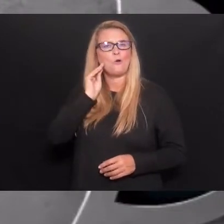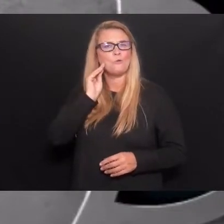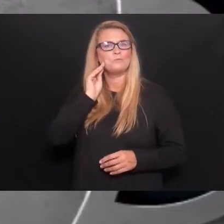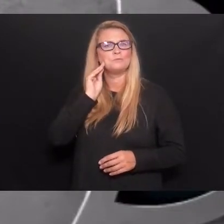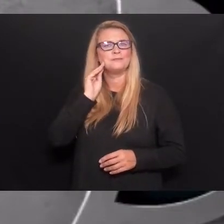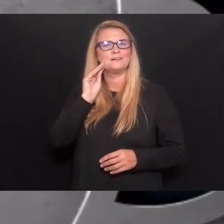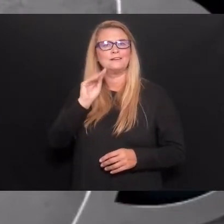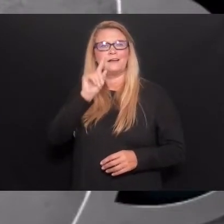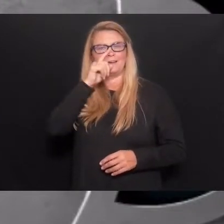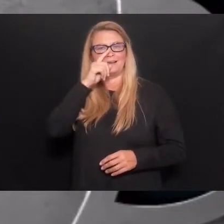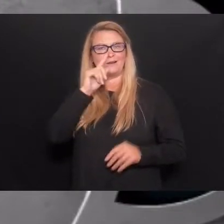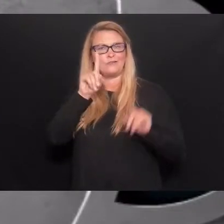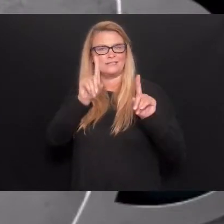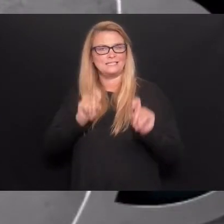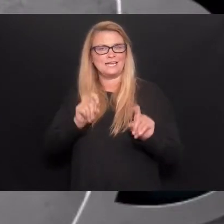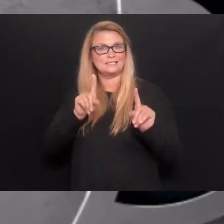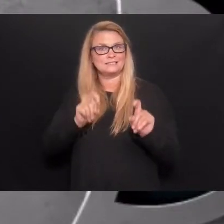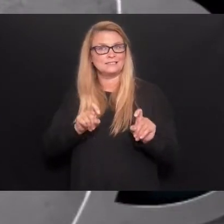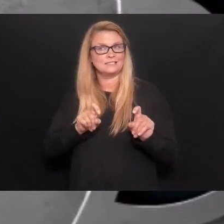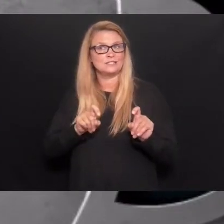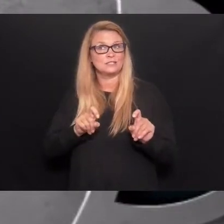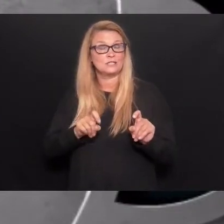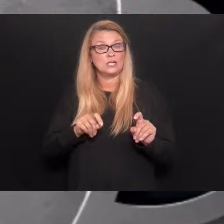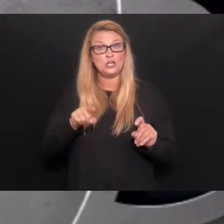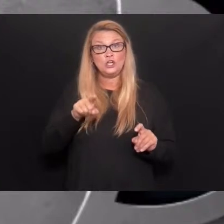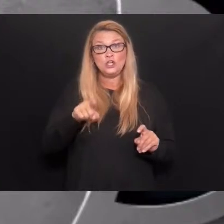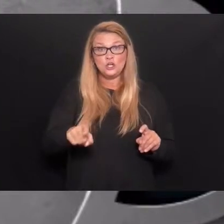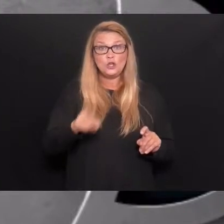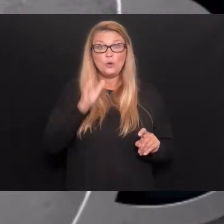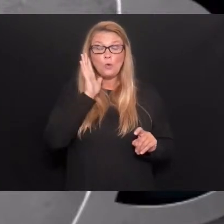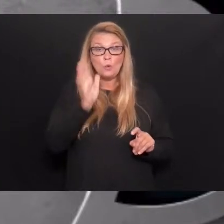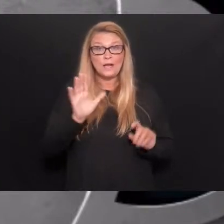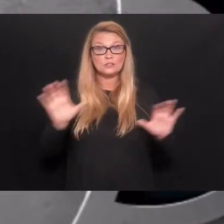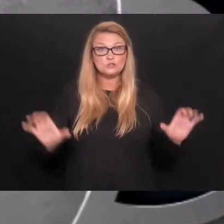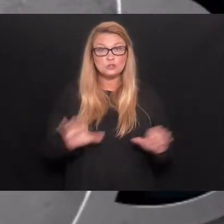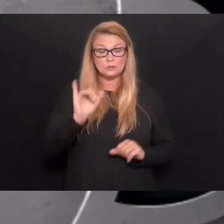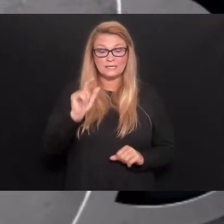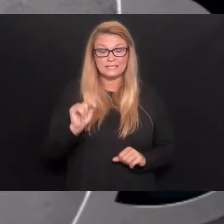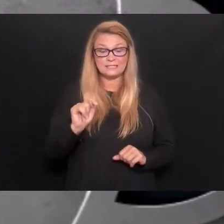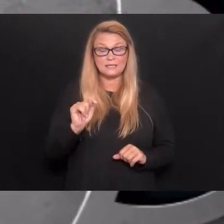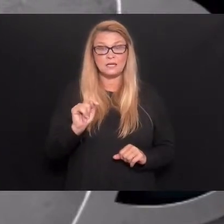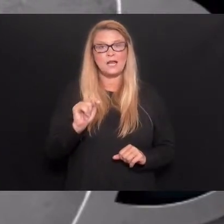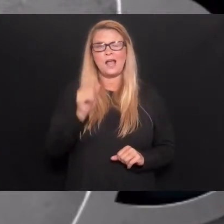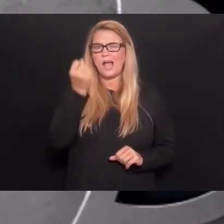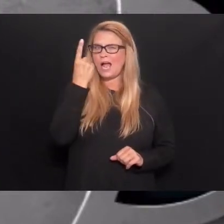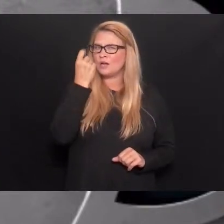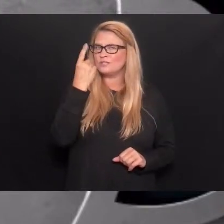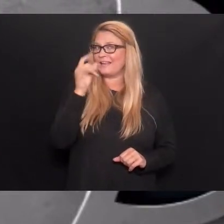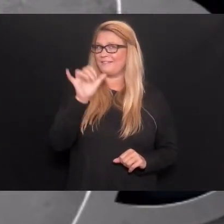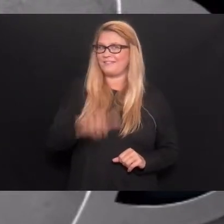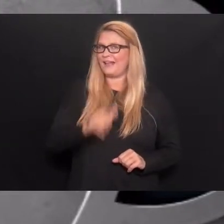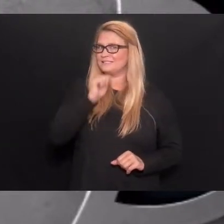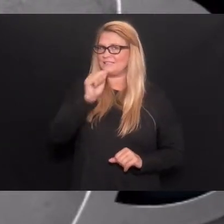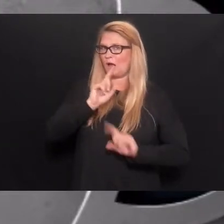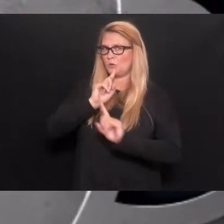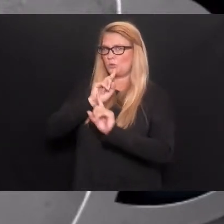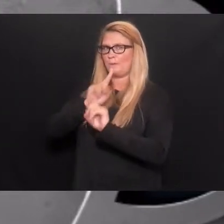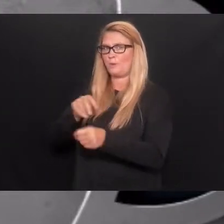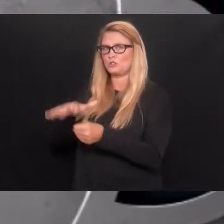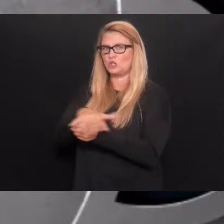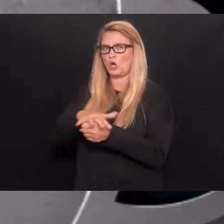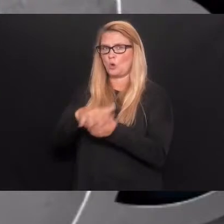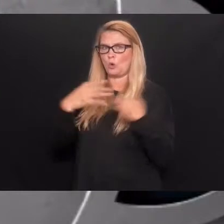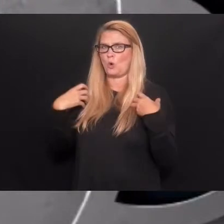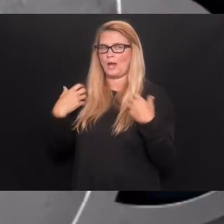people that if you are going to do an at-home testing kit, that these are not reported to the local health department. So you